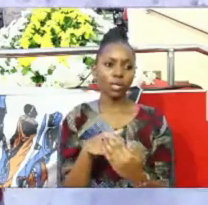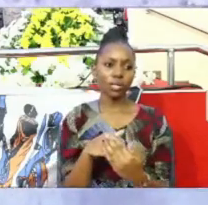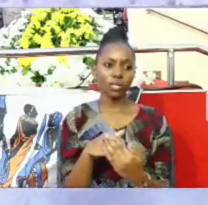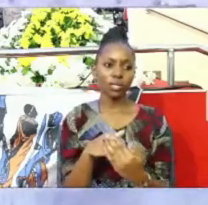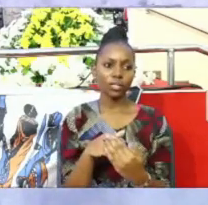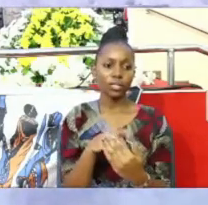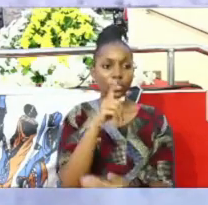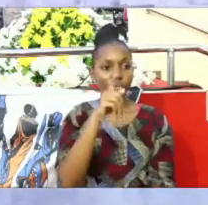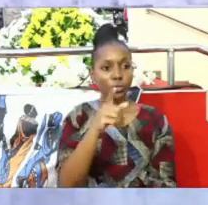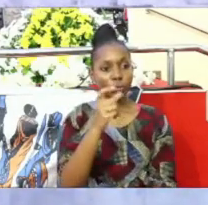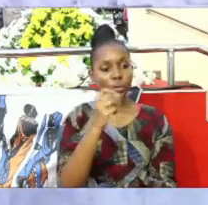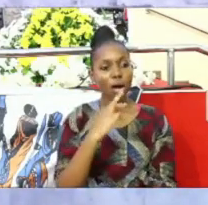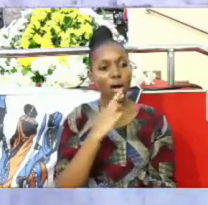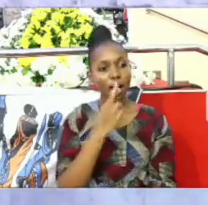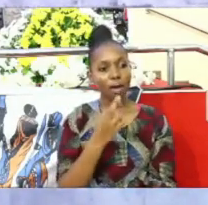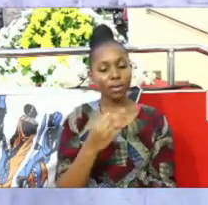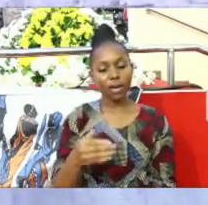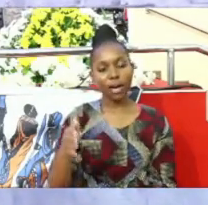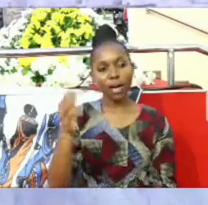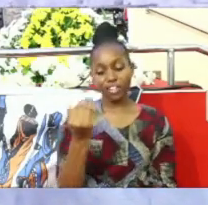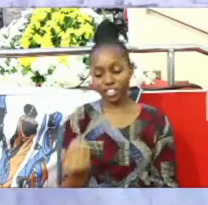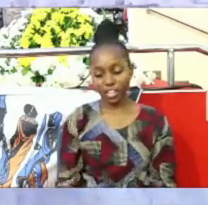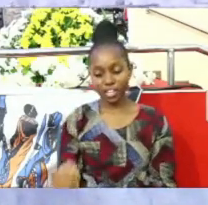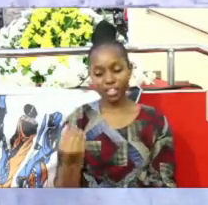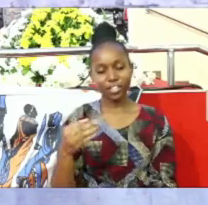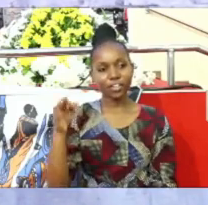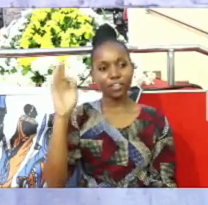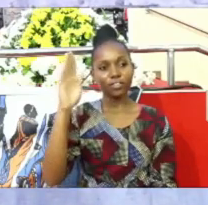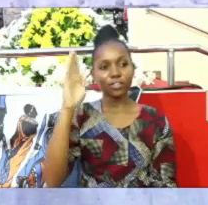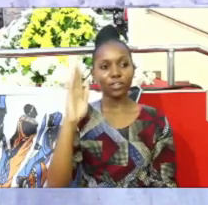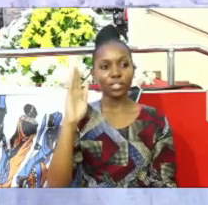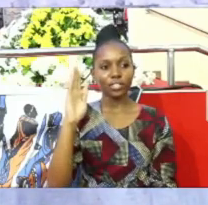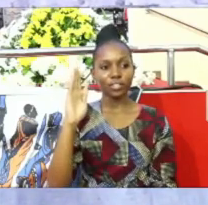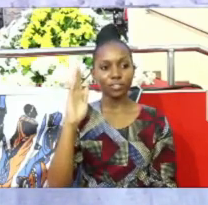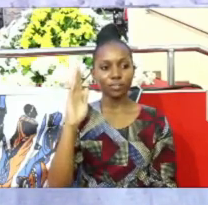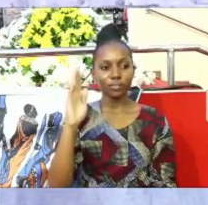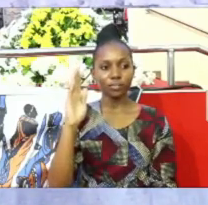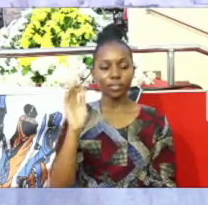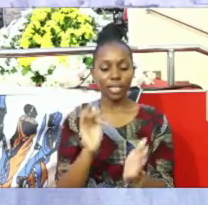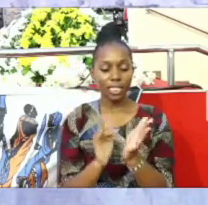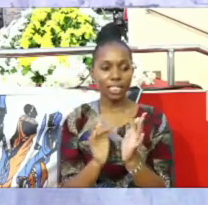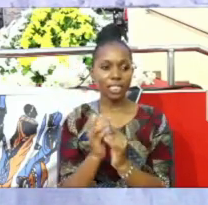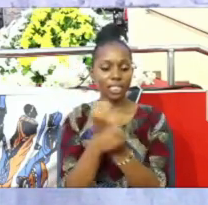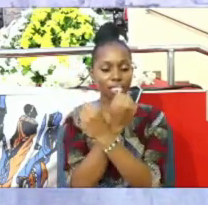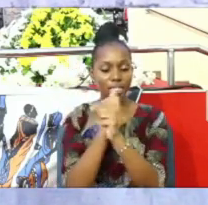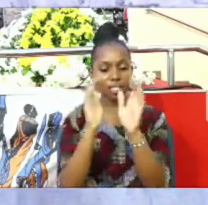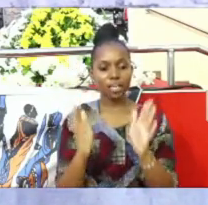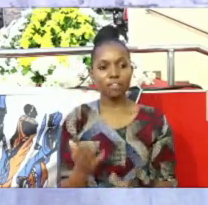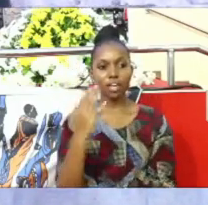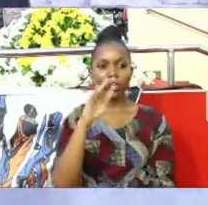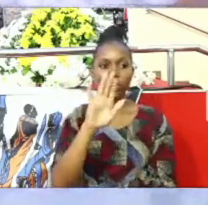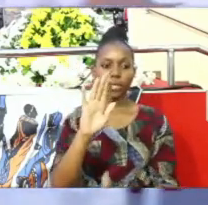a child of God? Wewe ni mwana wa Mungu. Is Jesus your personal savior? Yesu ni mwokozi wako. Hallelujah.